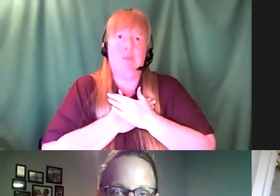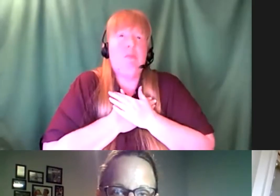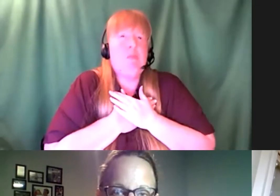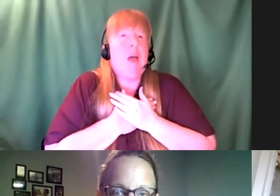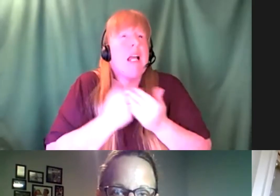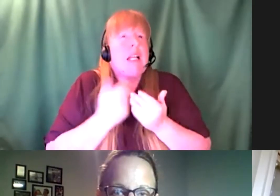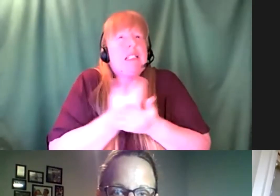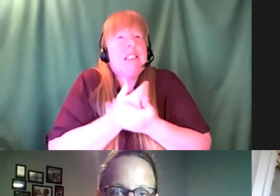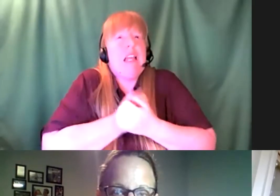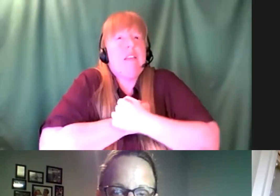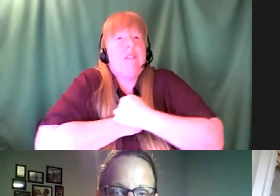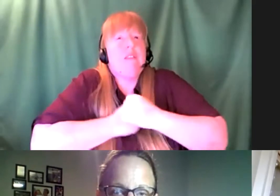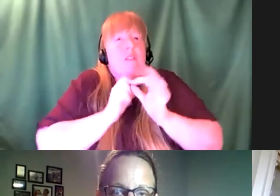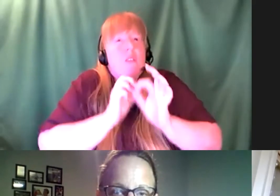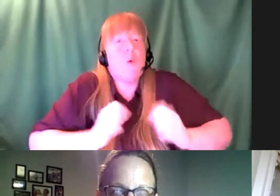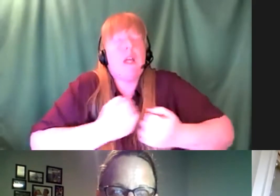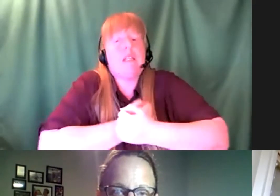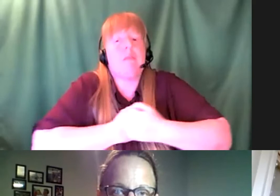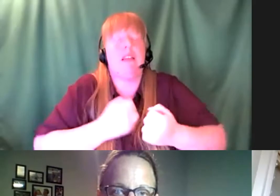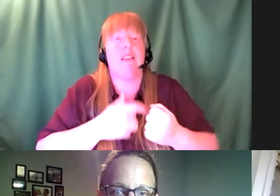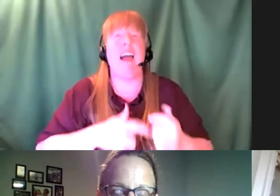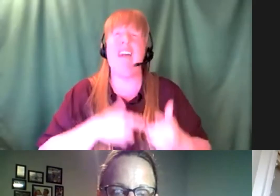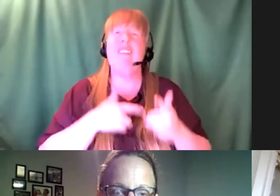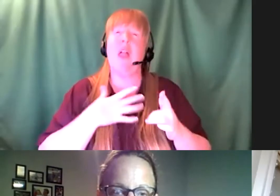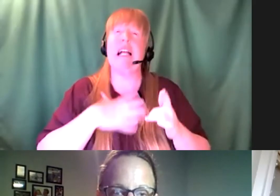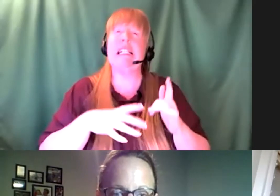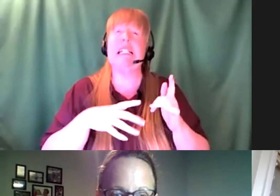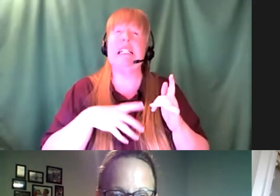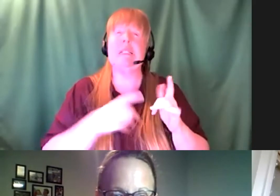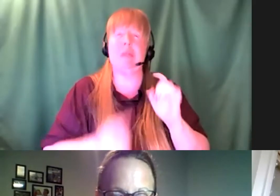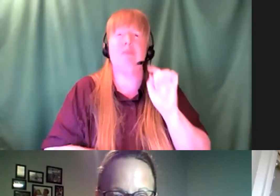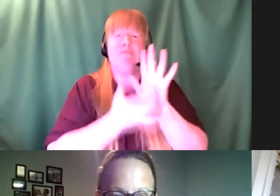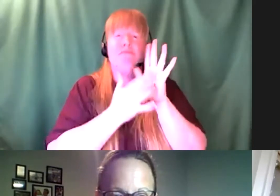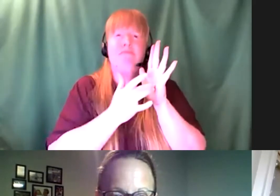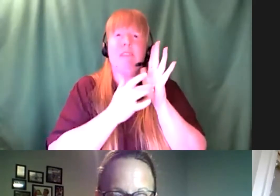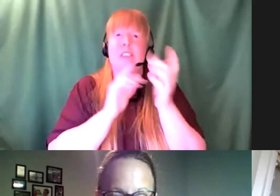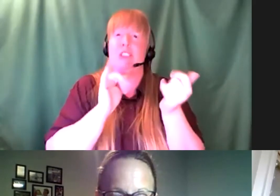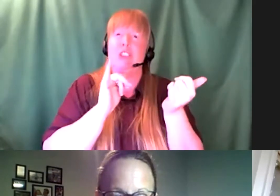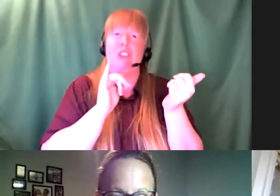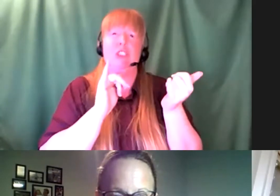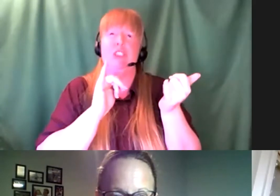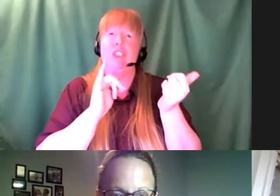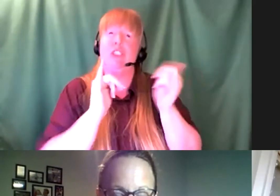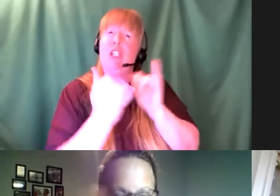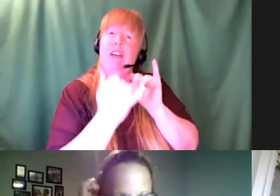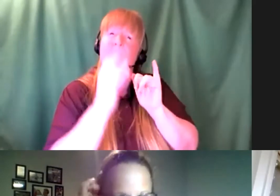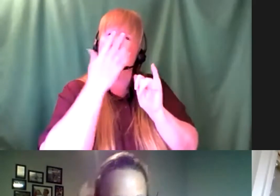there needs to be a fundamental shift, because it's just like, I mean, no